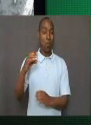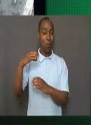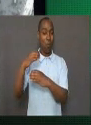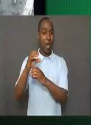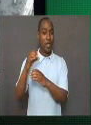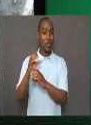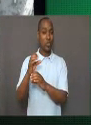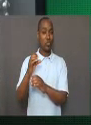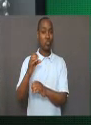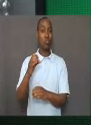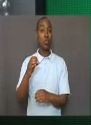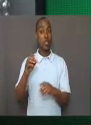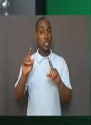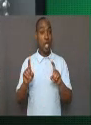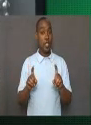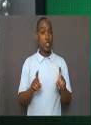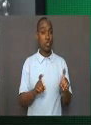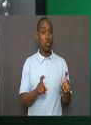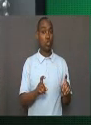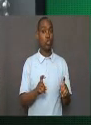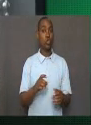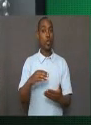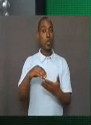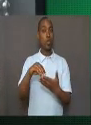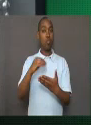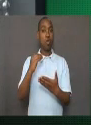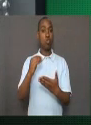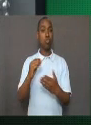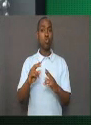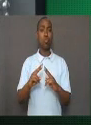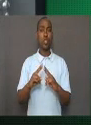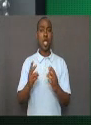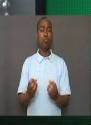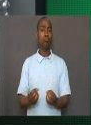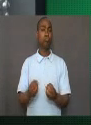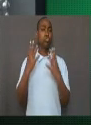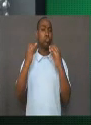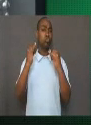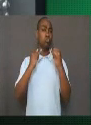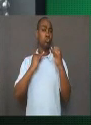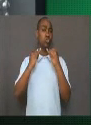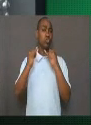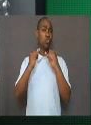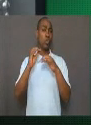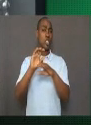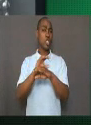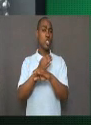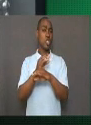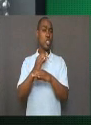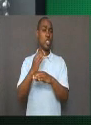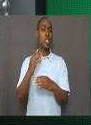have enabled scientists to learn much more information about